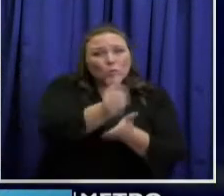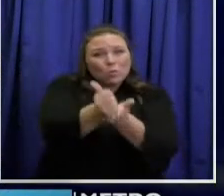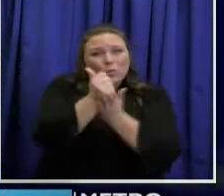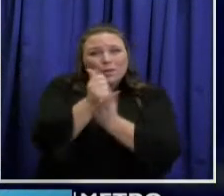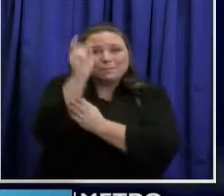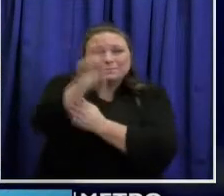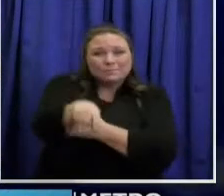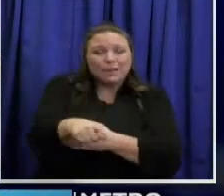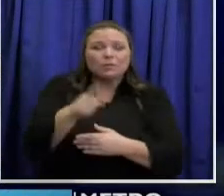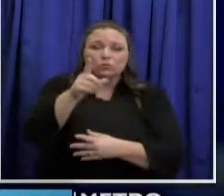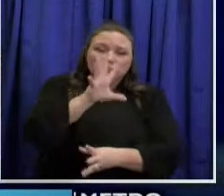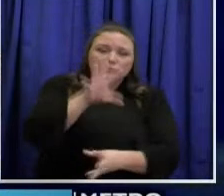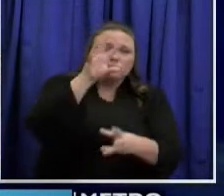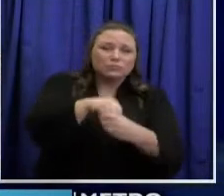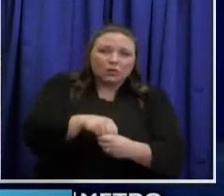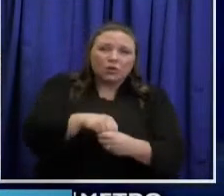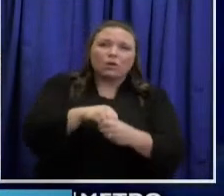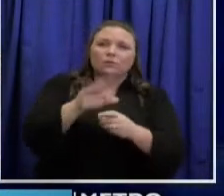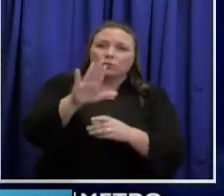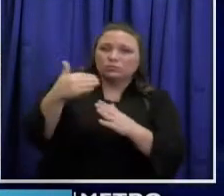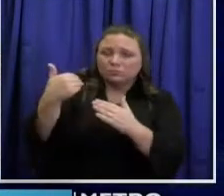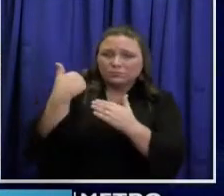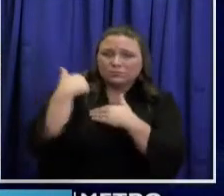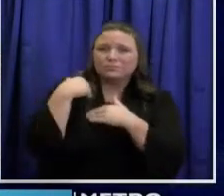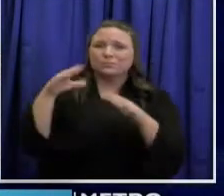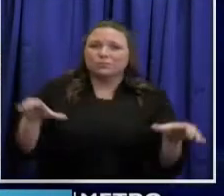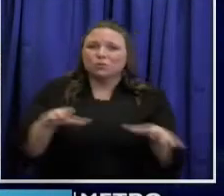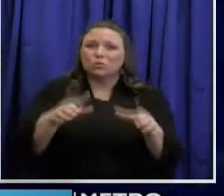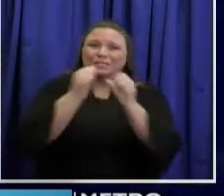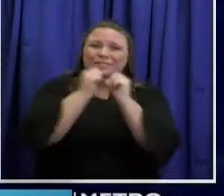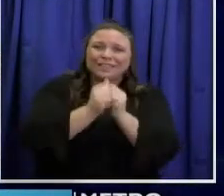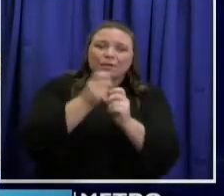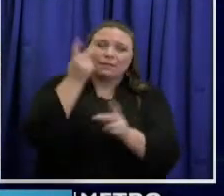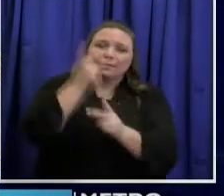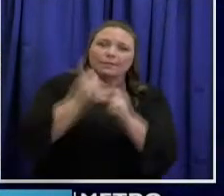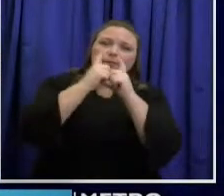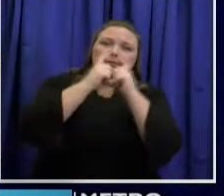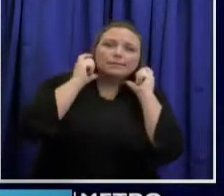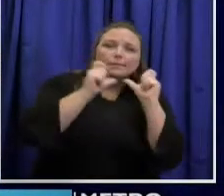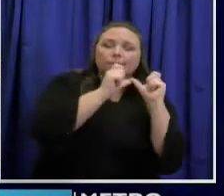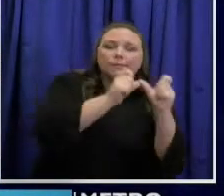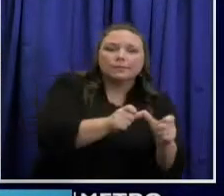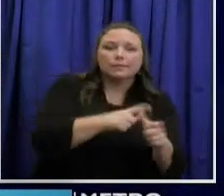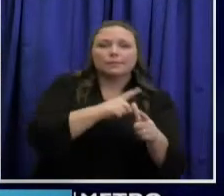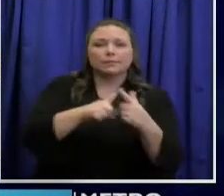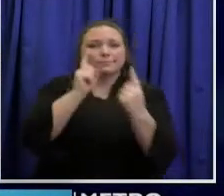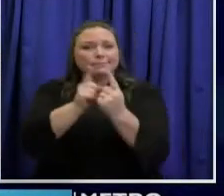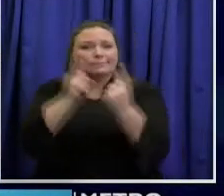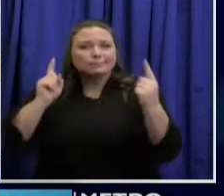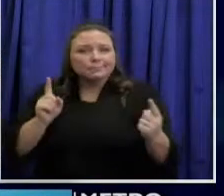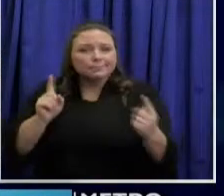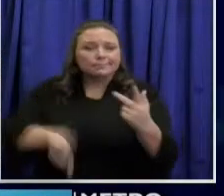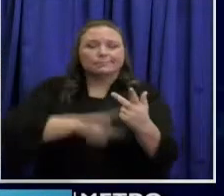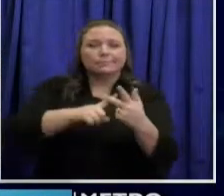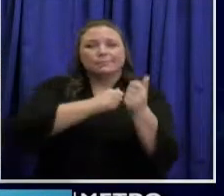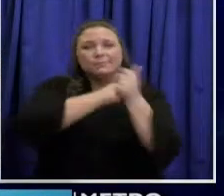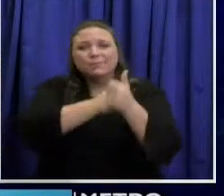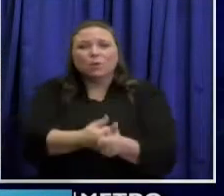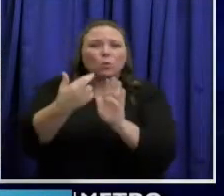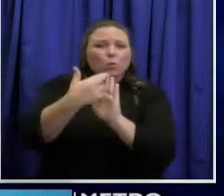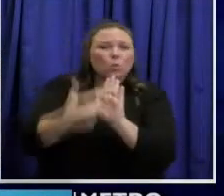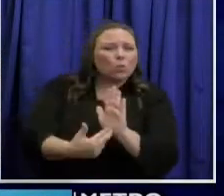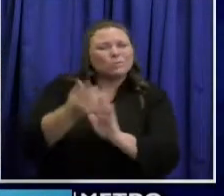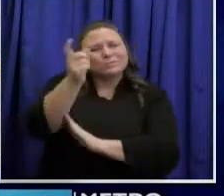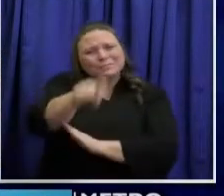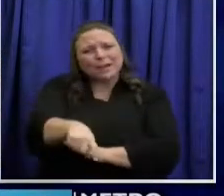all need to contribute together to wear our face mask, to socially distance, and follow these